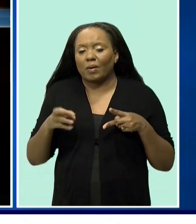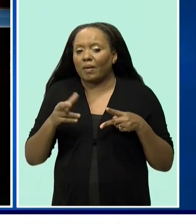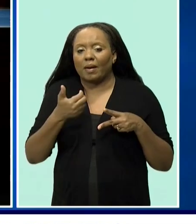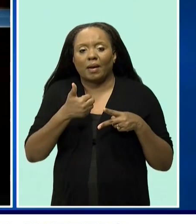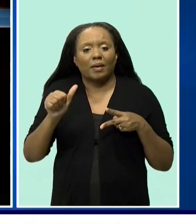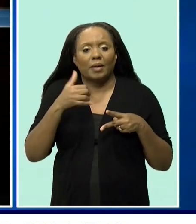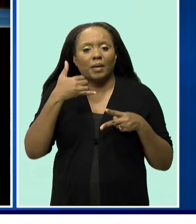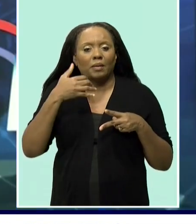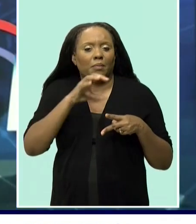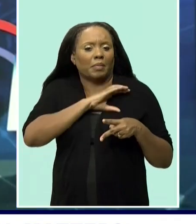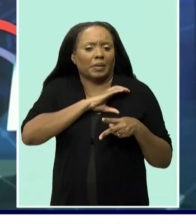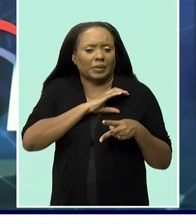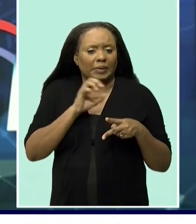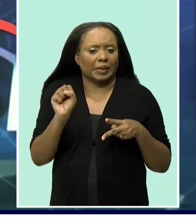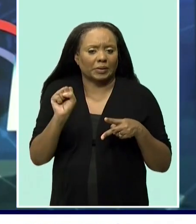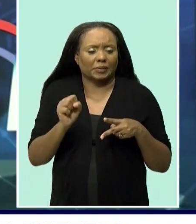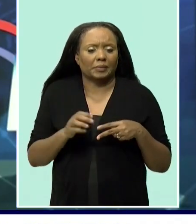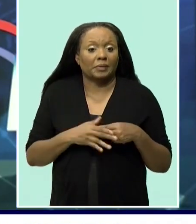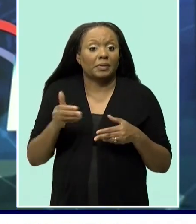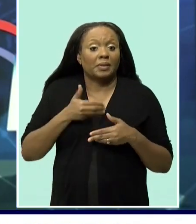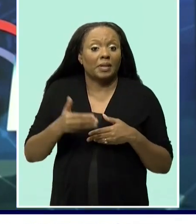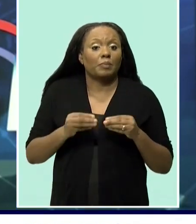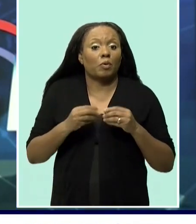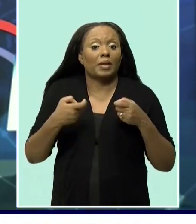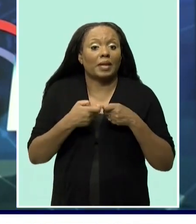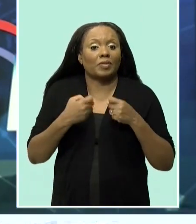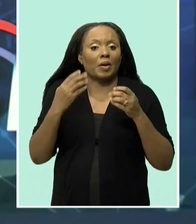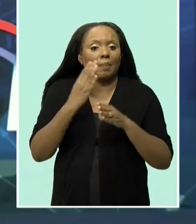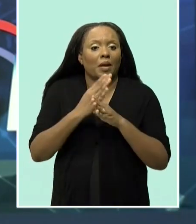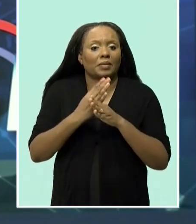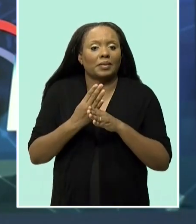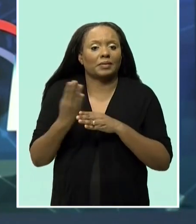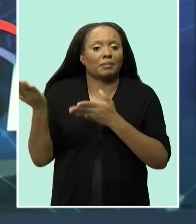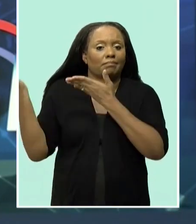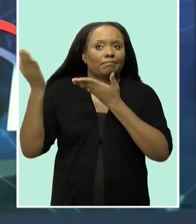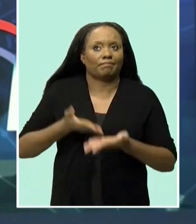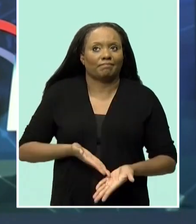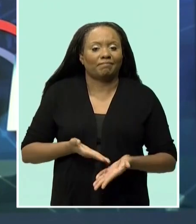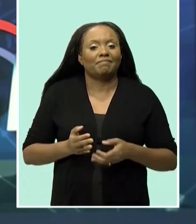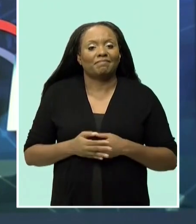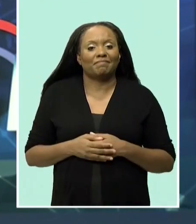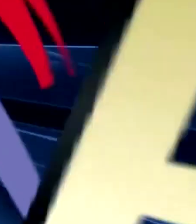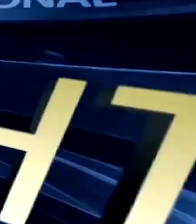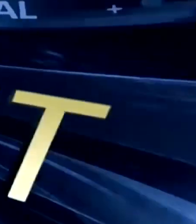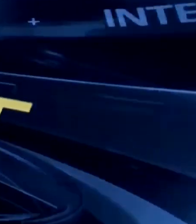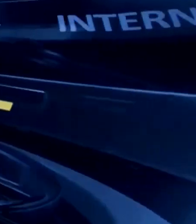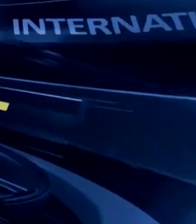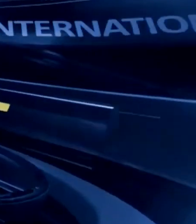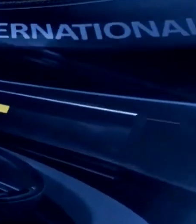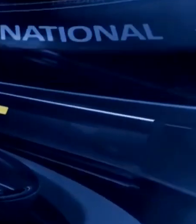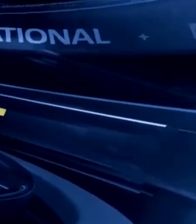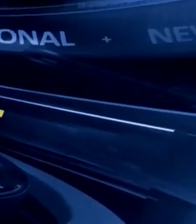nearest police station. Coming up, more electric buses coming to the island.